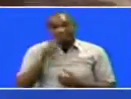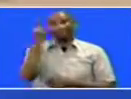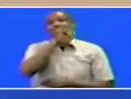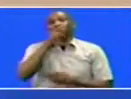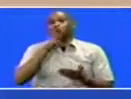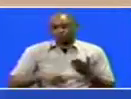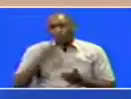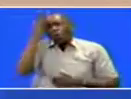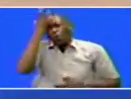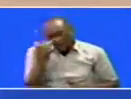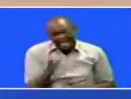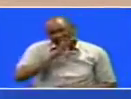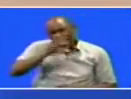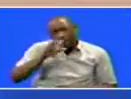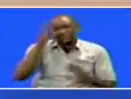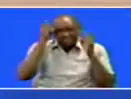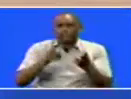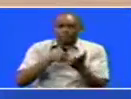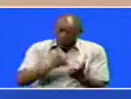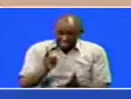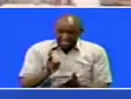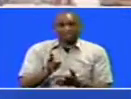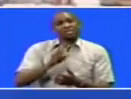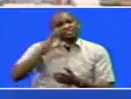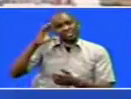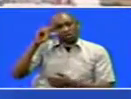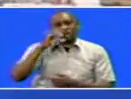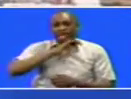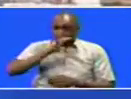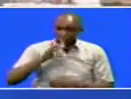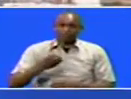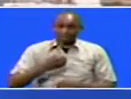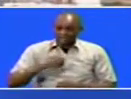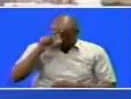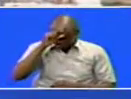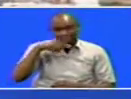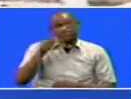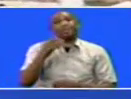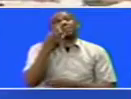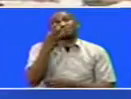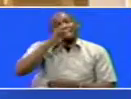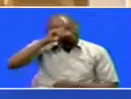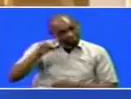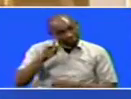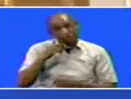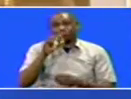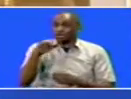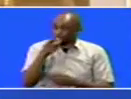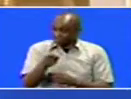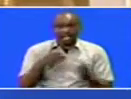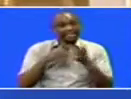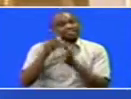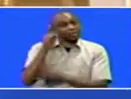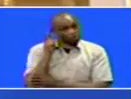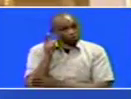question was why the county decided to pay the Council of Governors 3 million shillings against the law. That notwithstanding, the